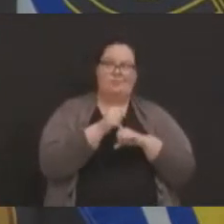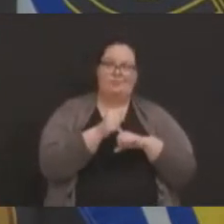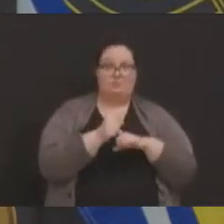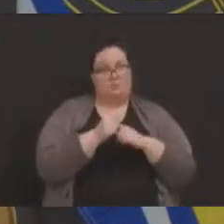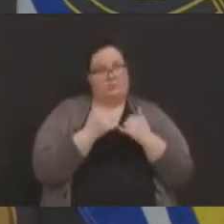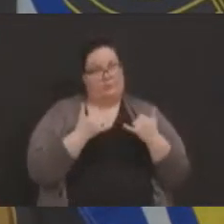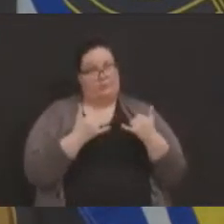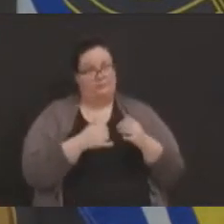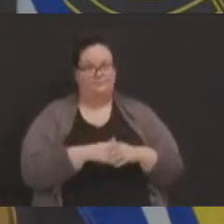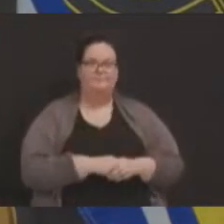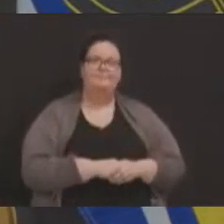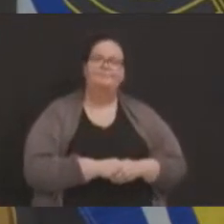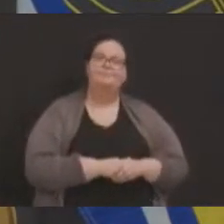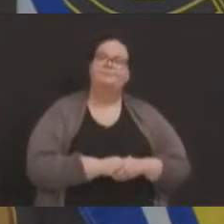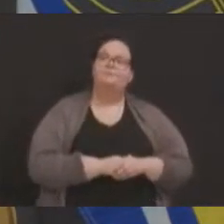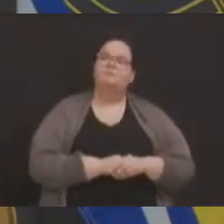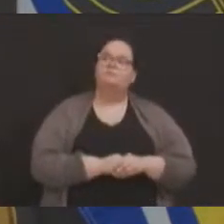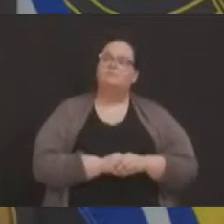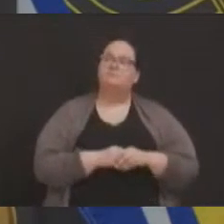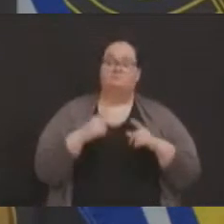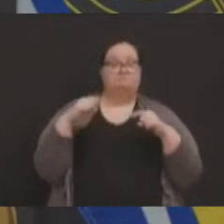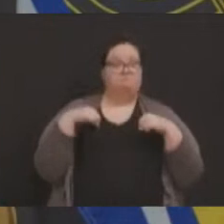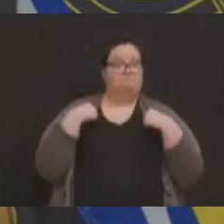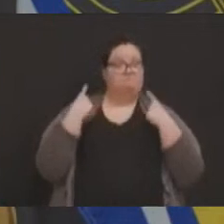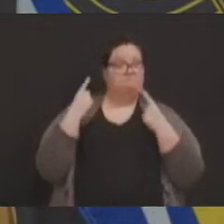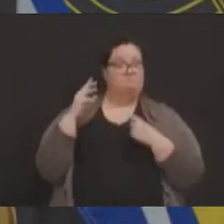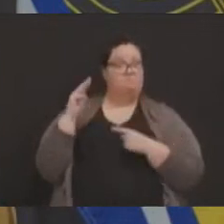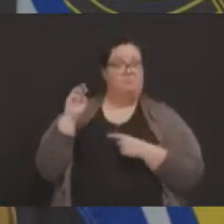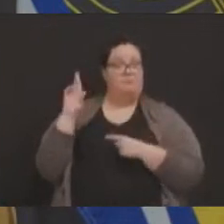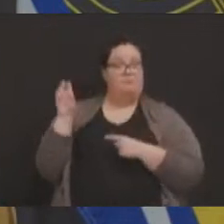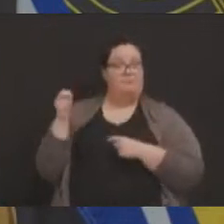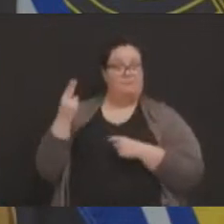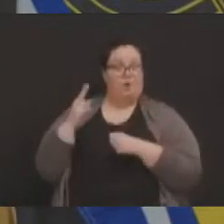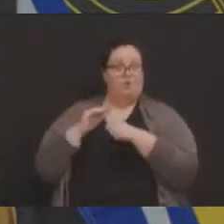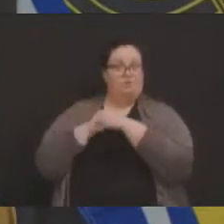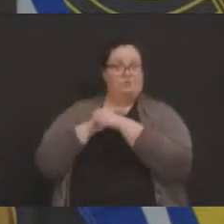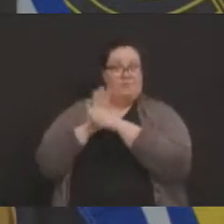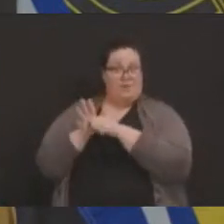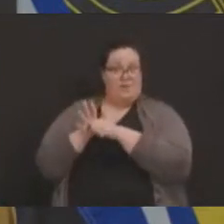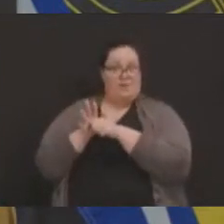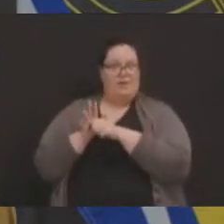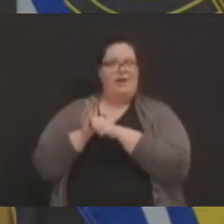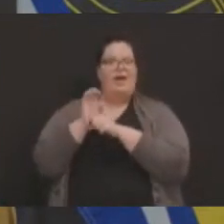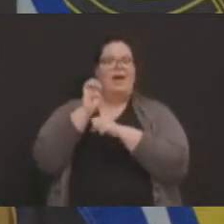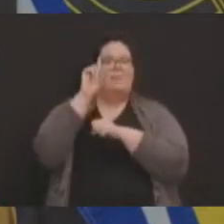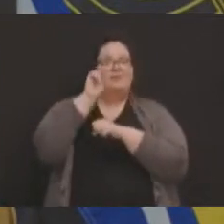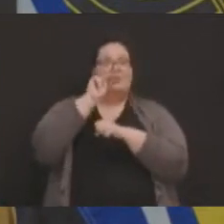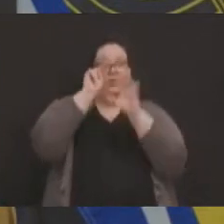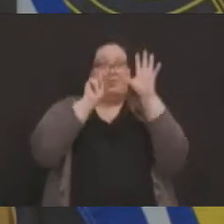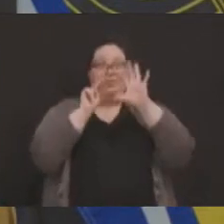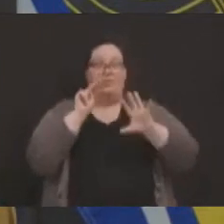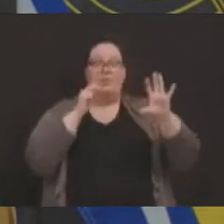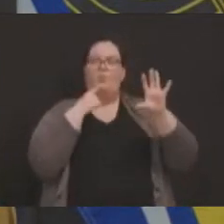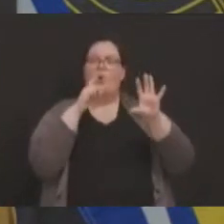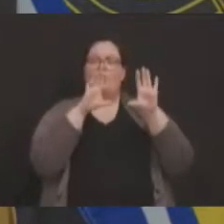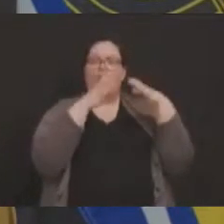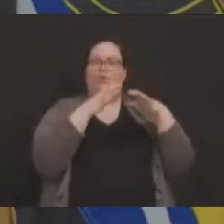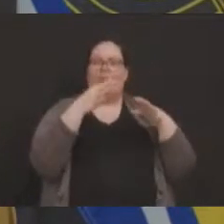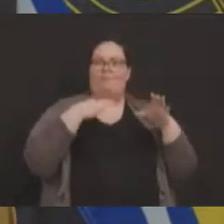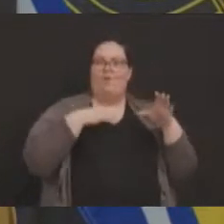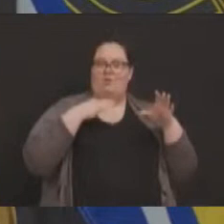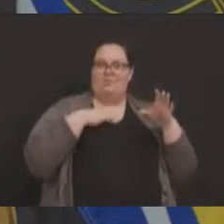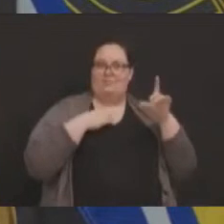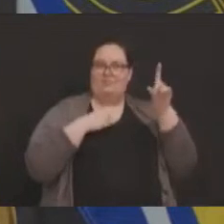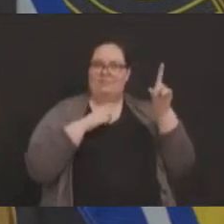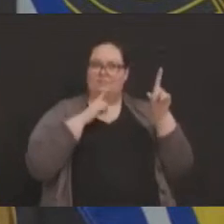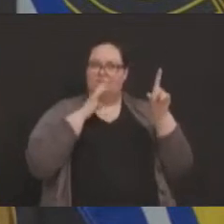Anges Bienveillants, our caring angels, have been helping vulnerable members in their community.